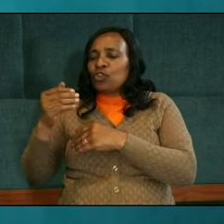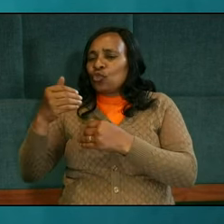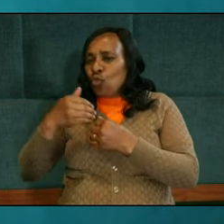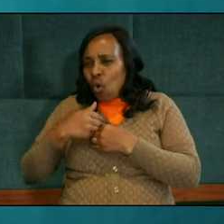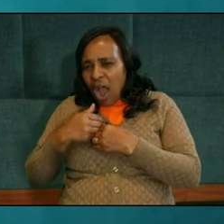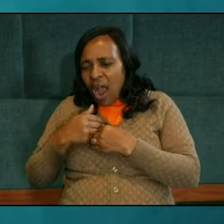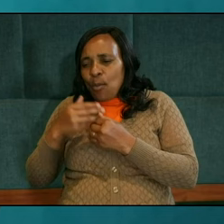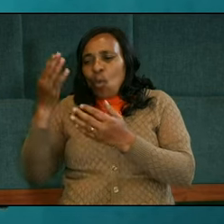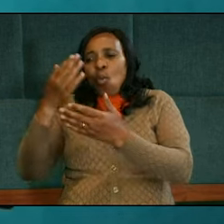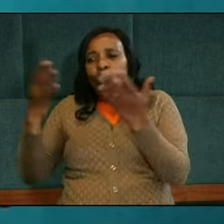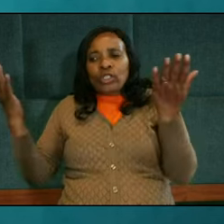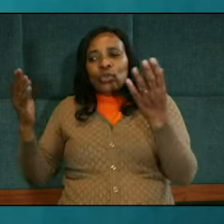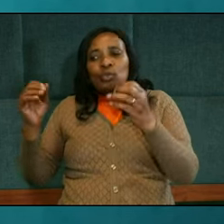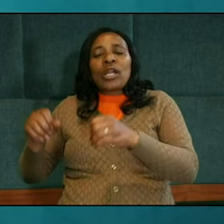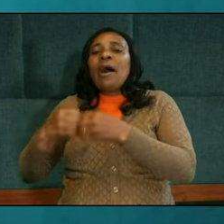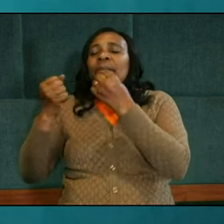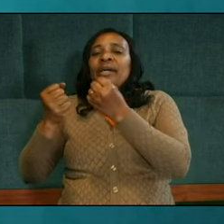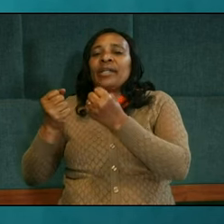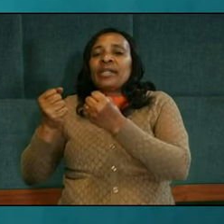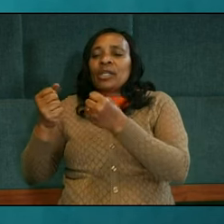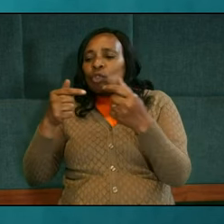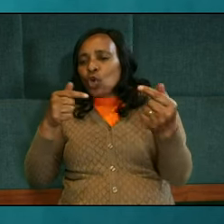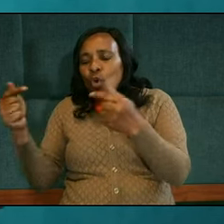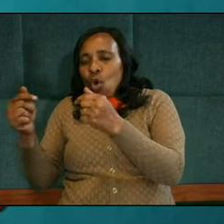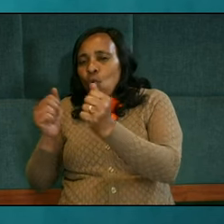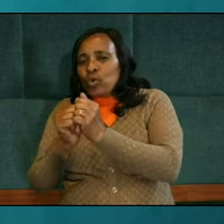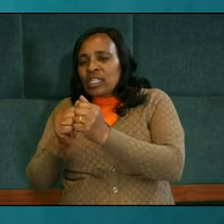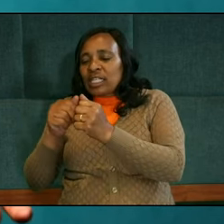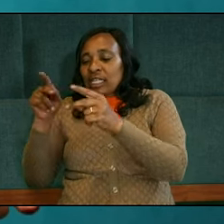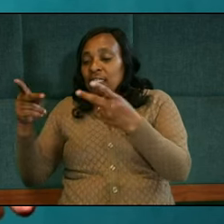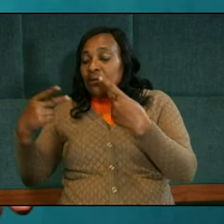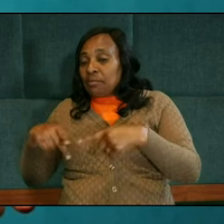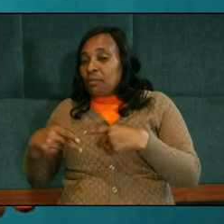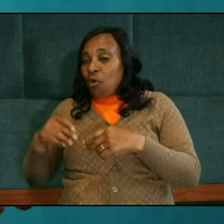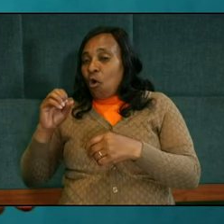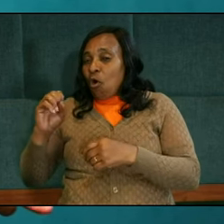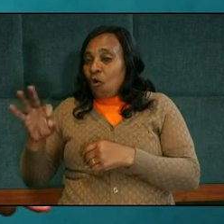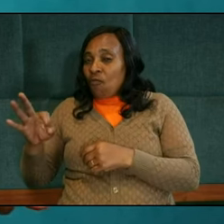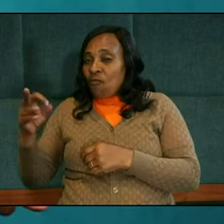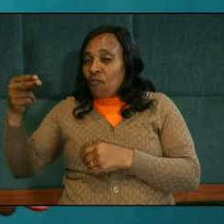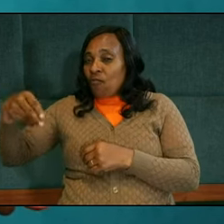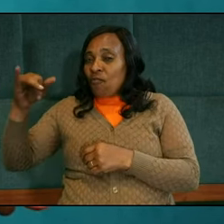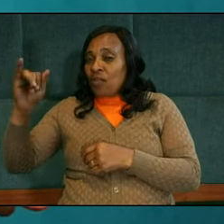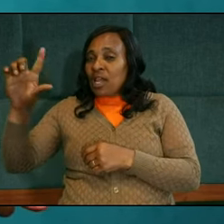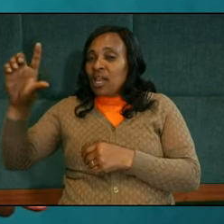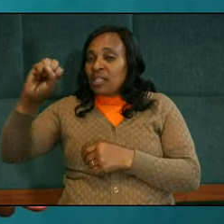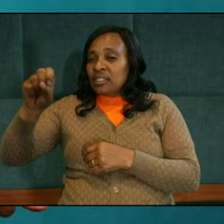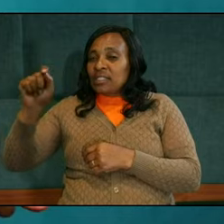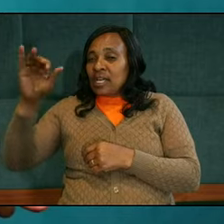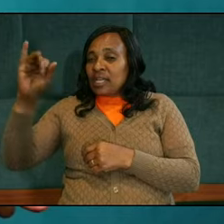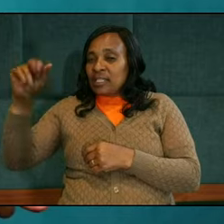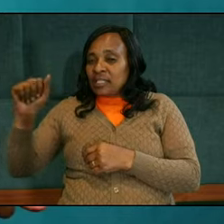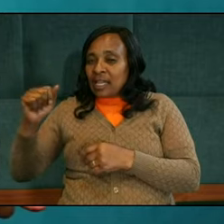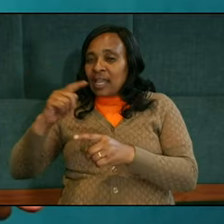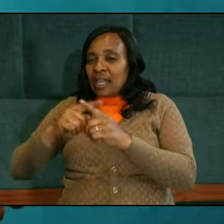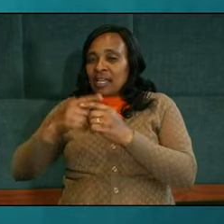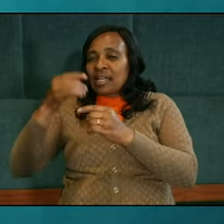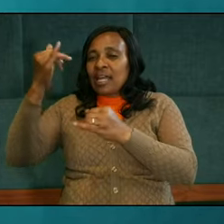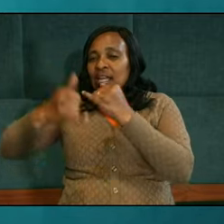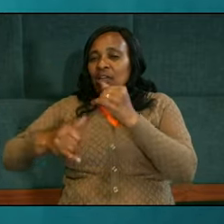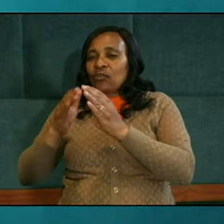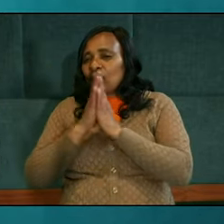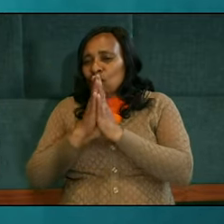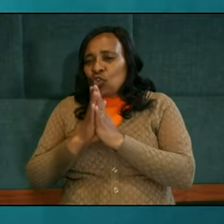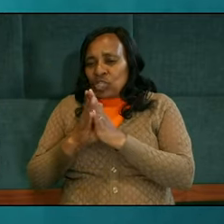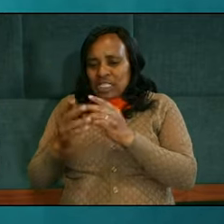to get a foretaste or to just see what will happen at war with the Philistines. And later, he also commits suicide at the end of the story.